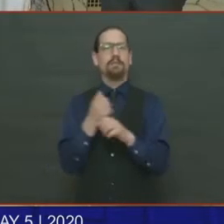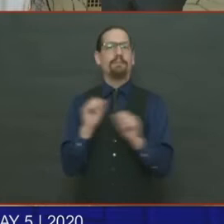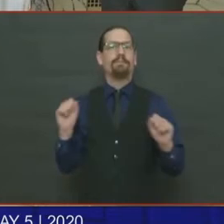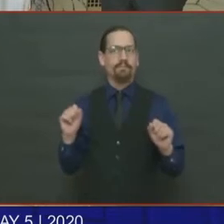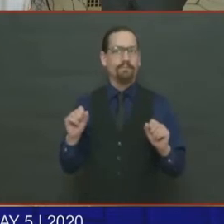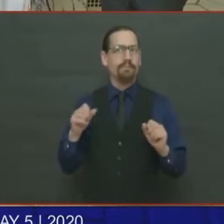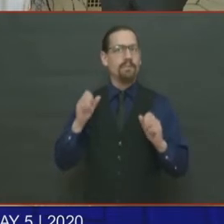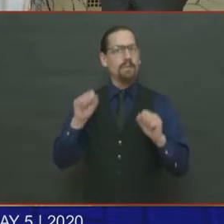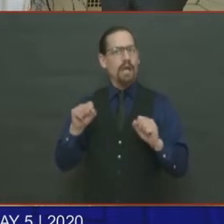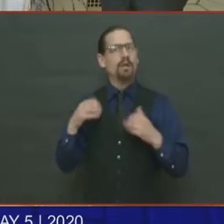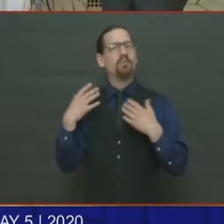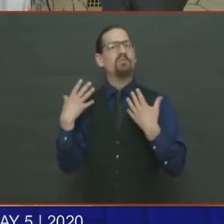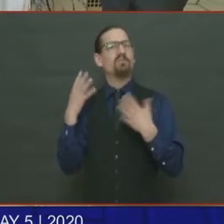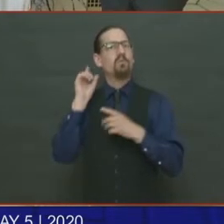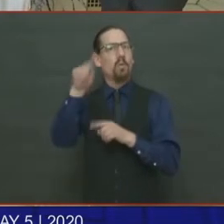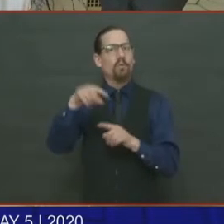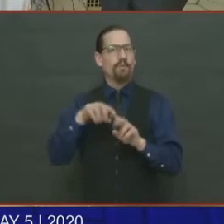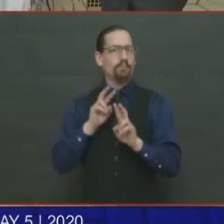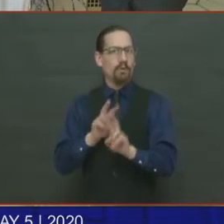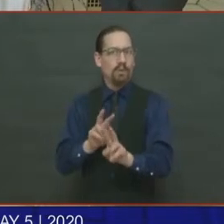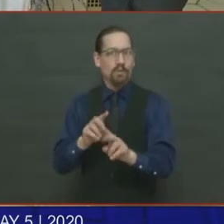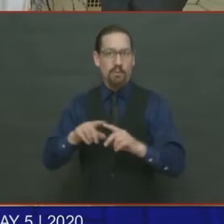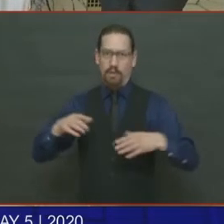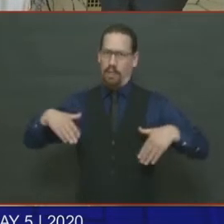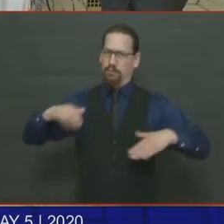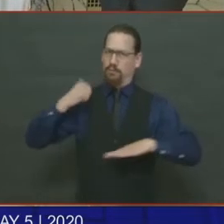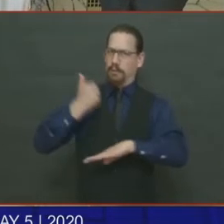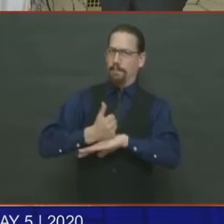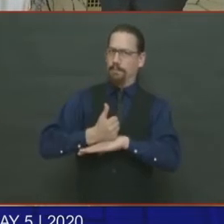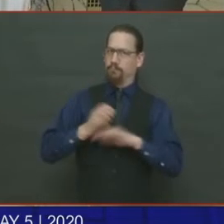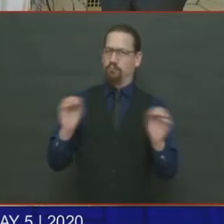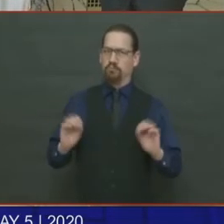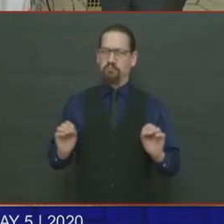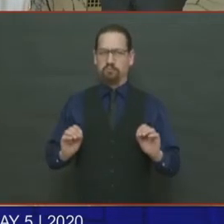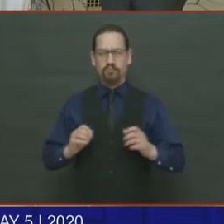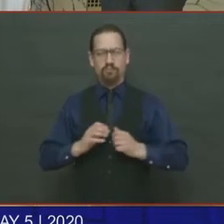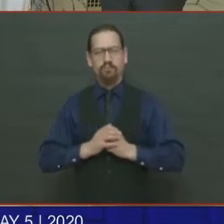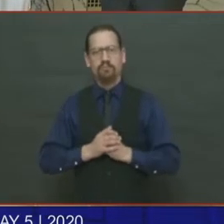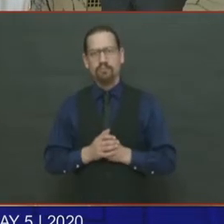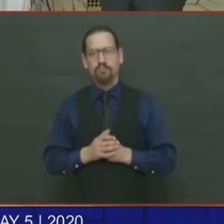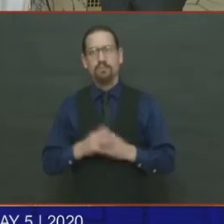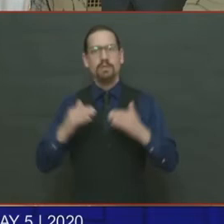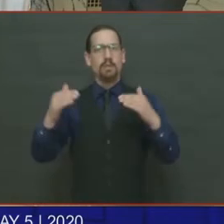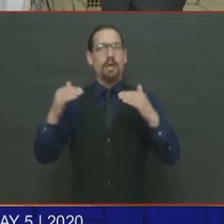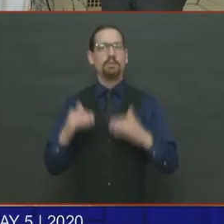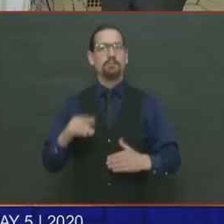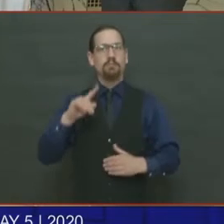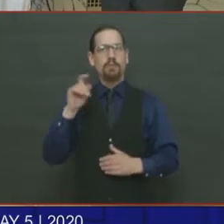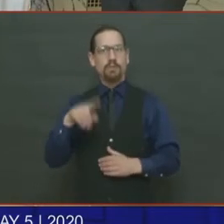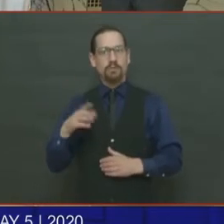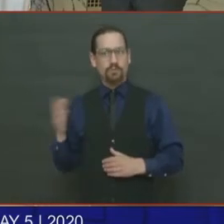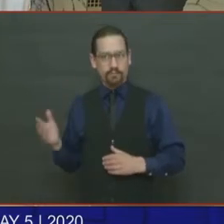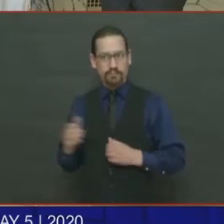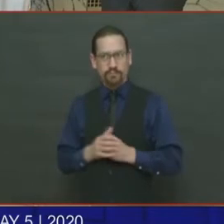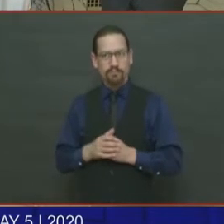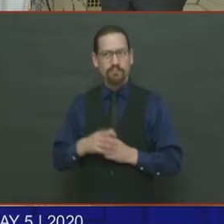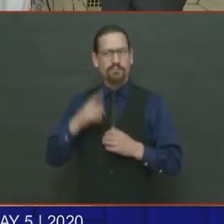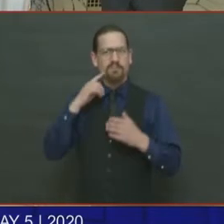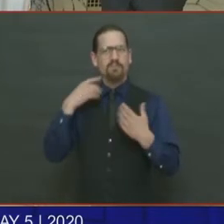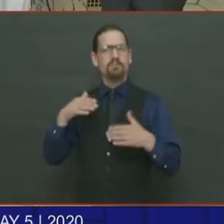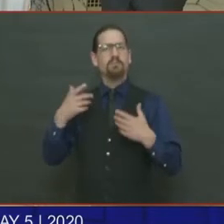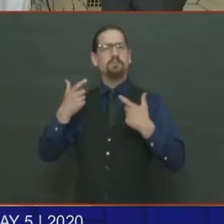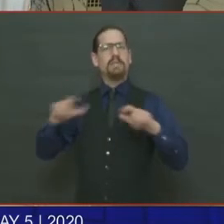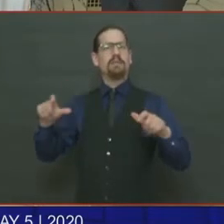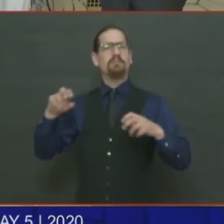Our next question is from Richard Asanoff of Convergence RI. What are the biggest problems you see with the flow of information around what is happening